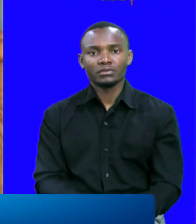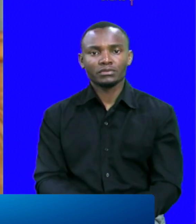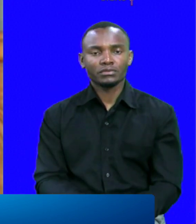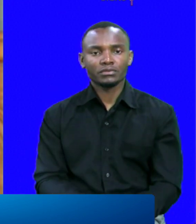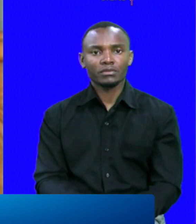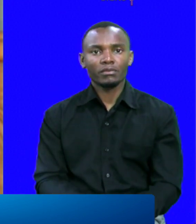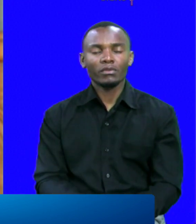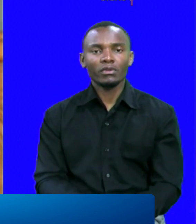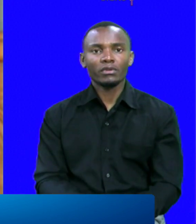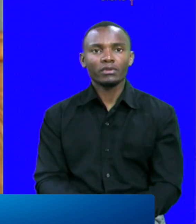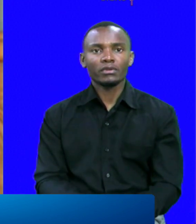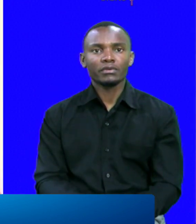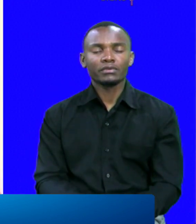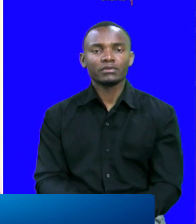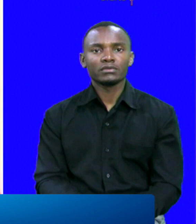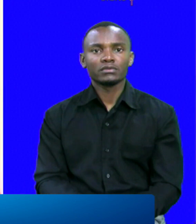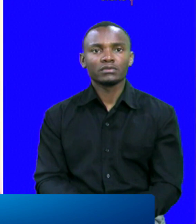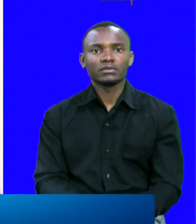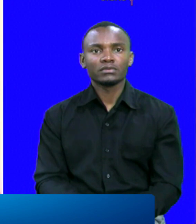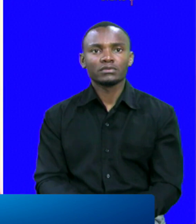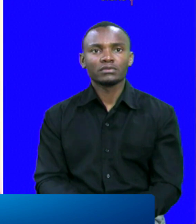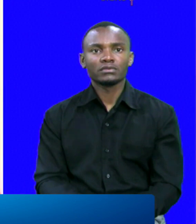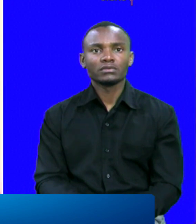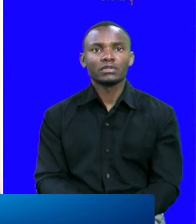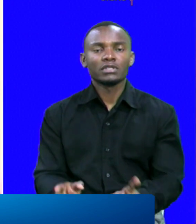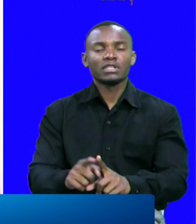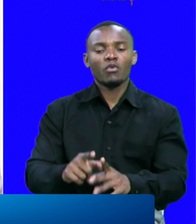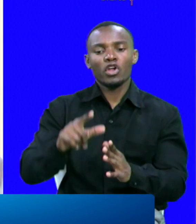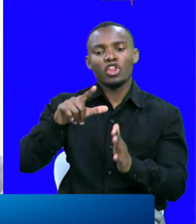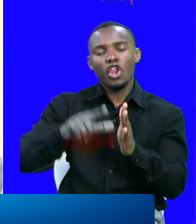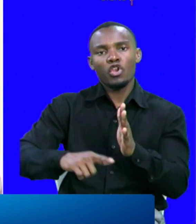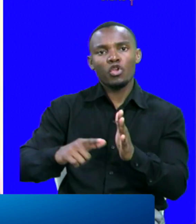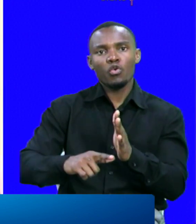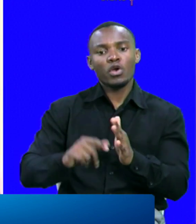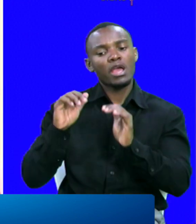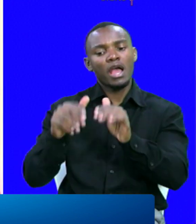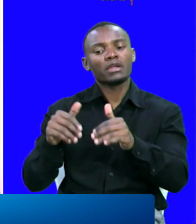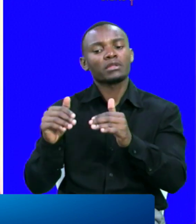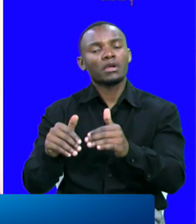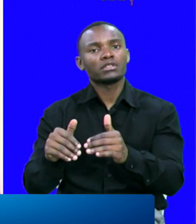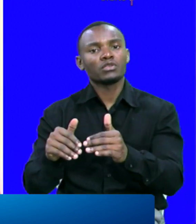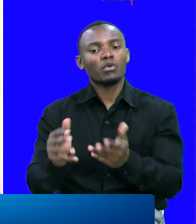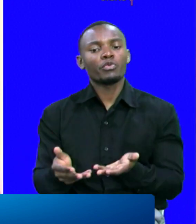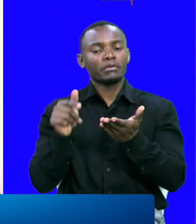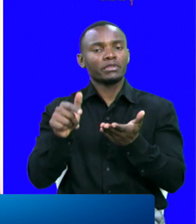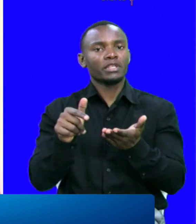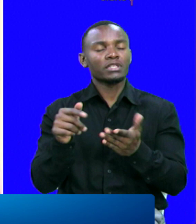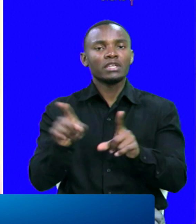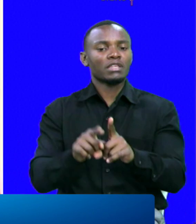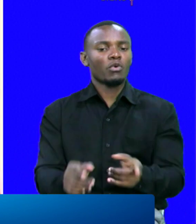last year's 32 million bags. We estimate that we will get an extra 12 million